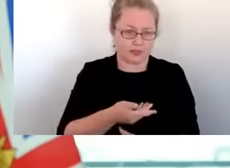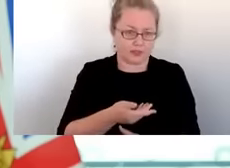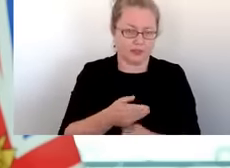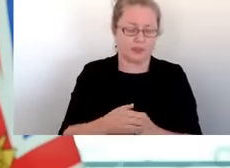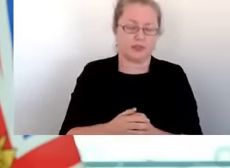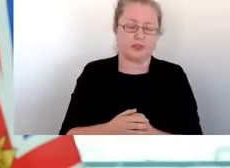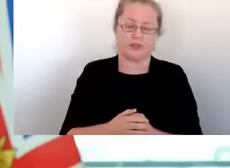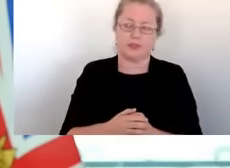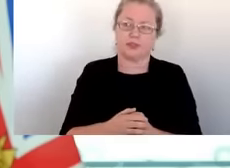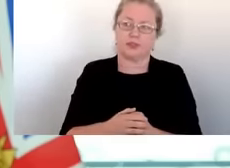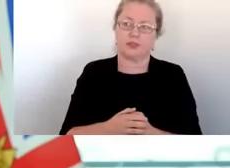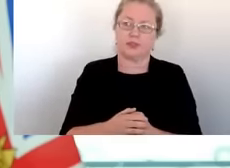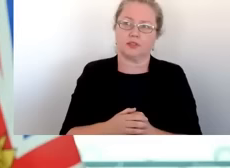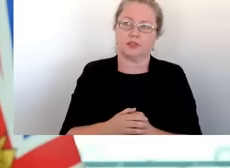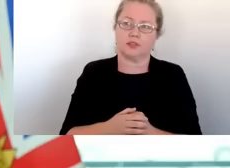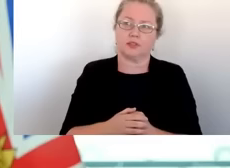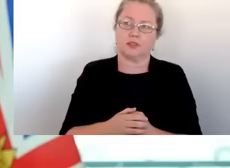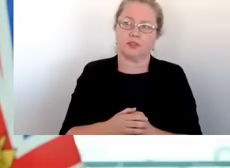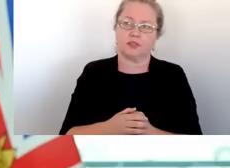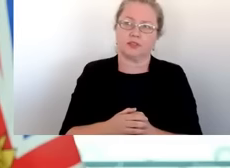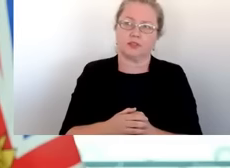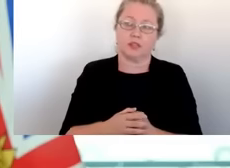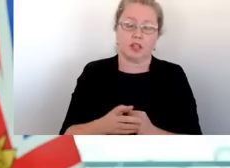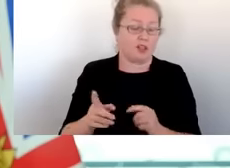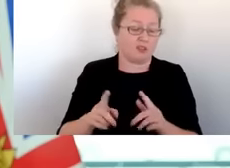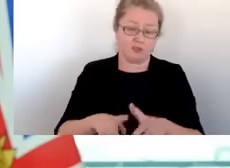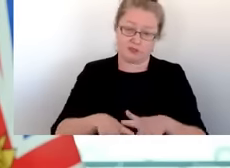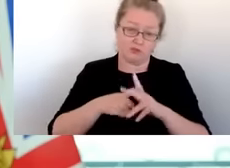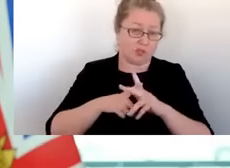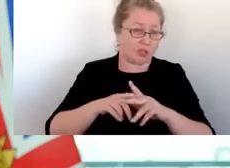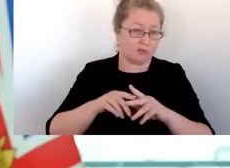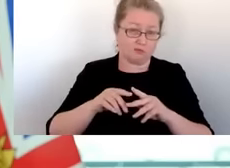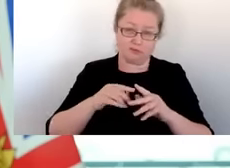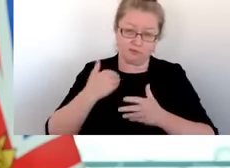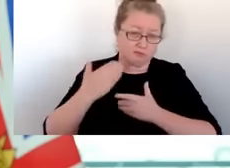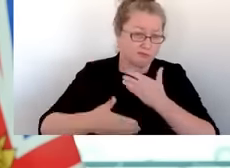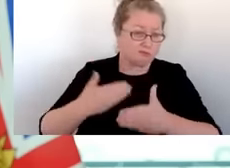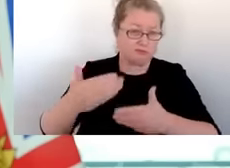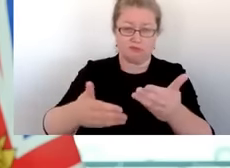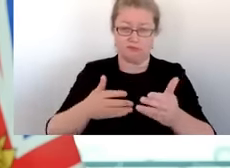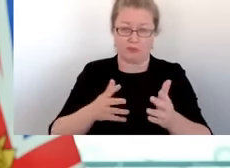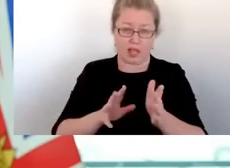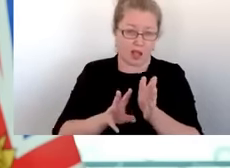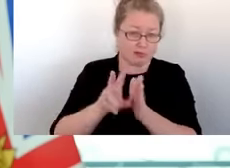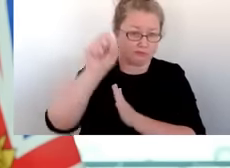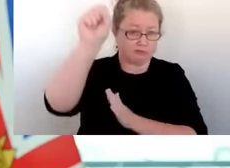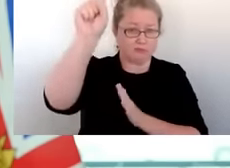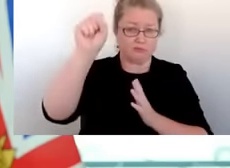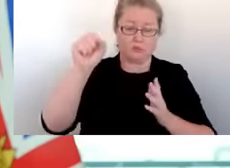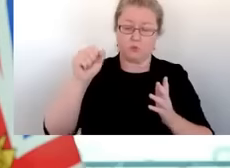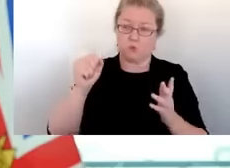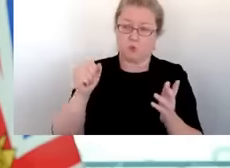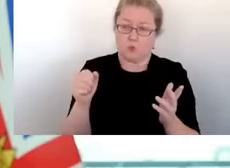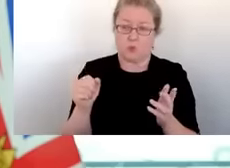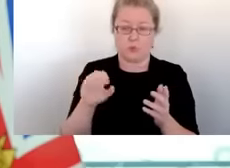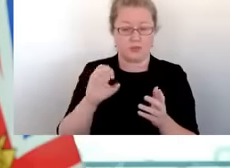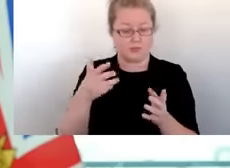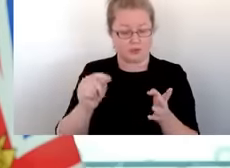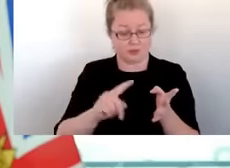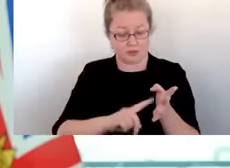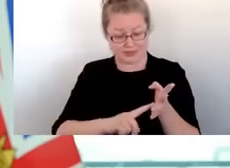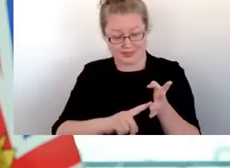at that point in time and, allowing the commencement of the campaign. And it will be ramped up and reach peak by the third